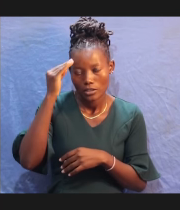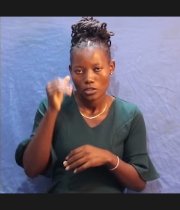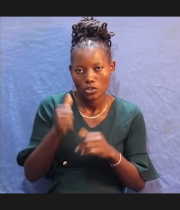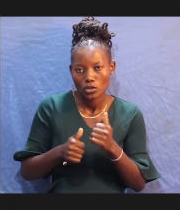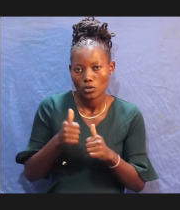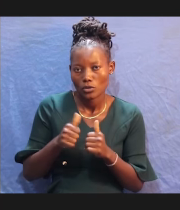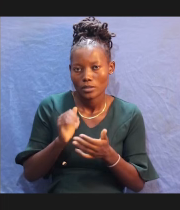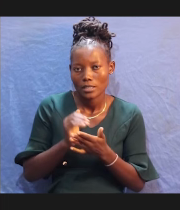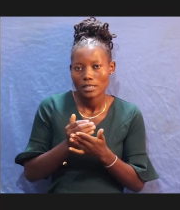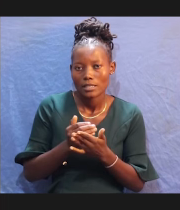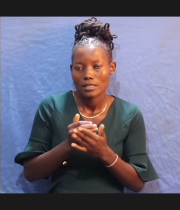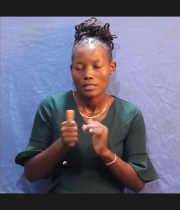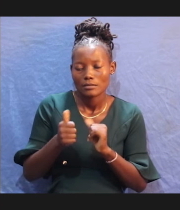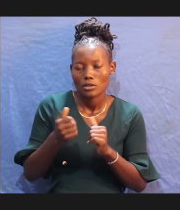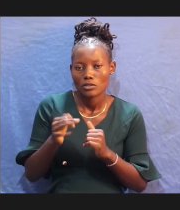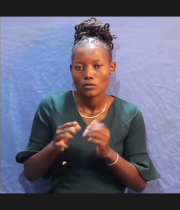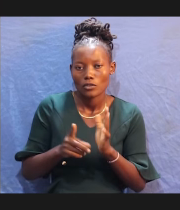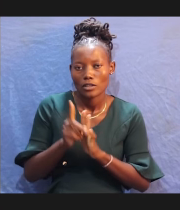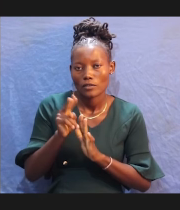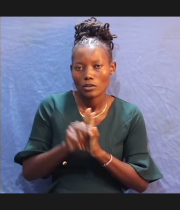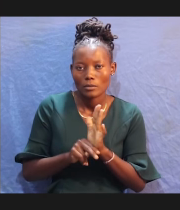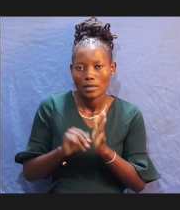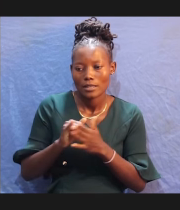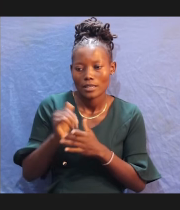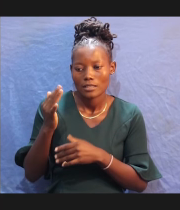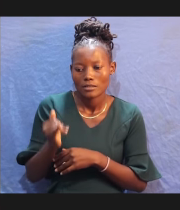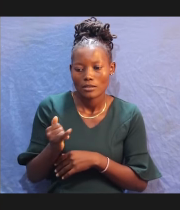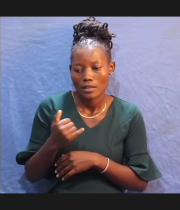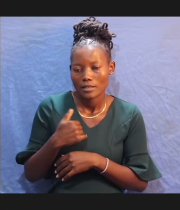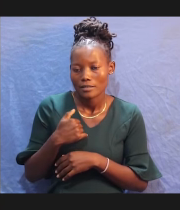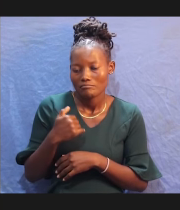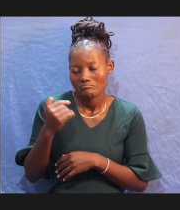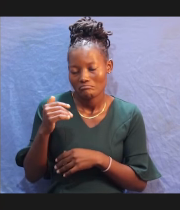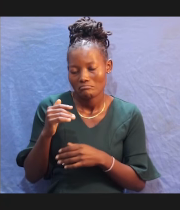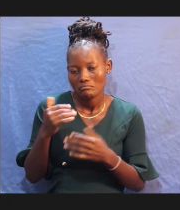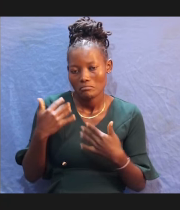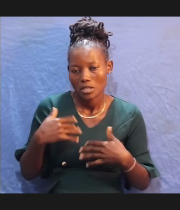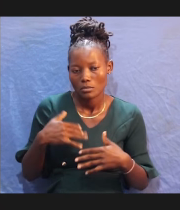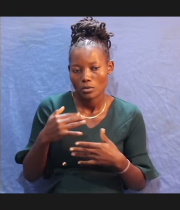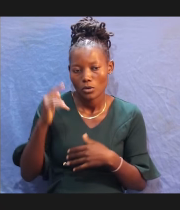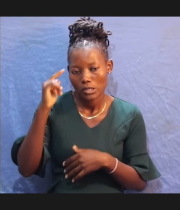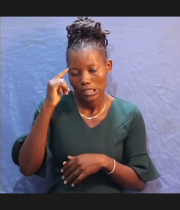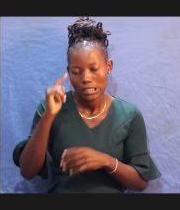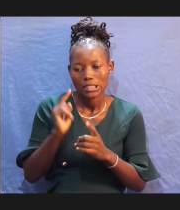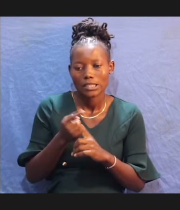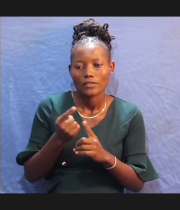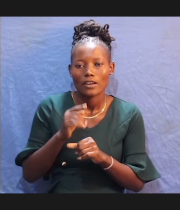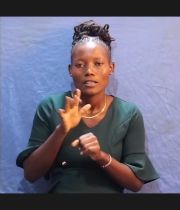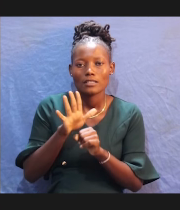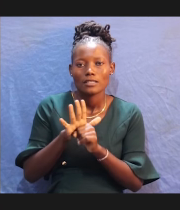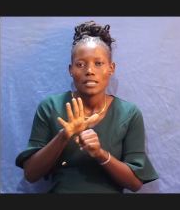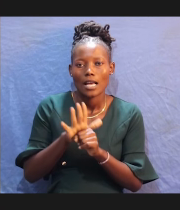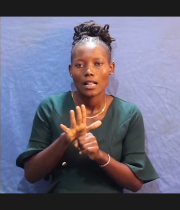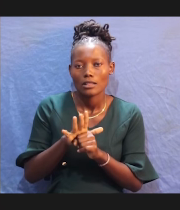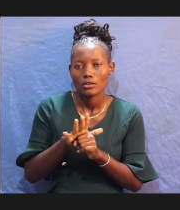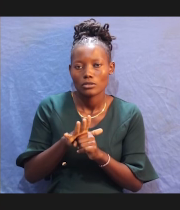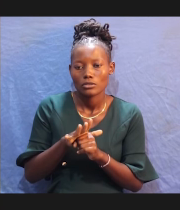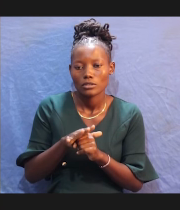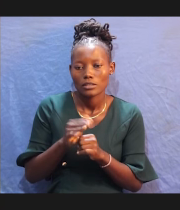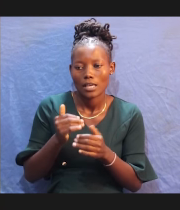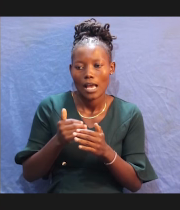under sport for development. So as I said, everyone says it in a different way. And yes, many of the clubs, after